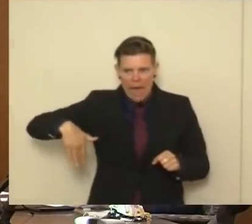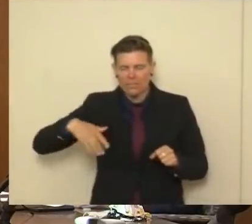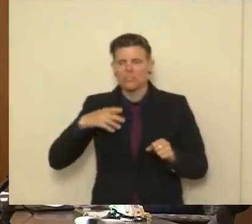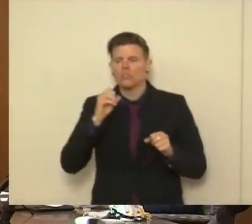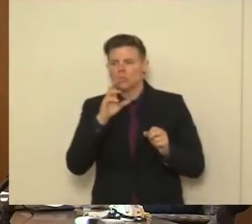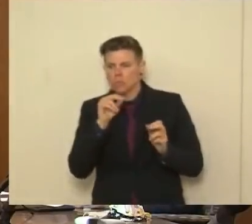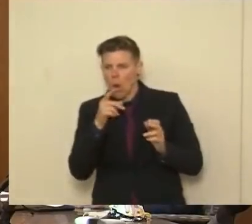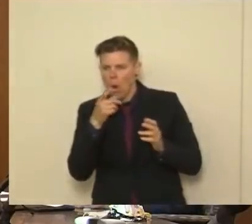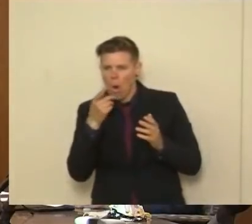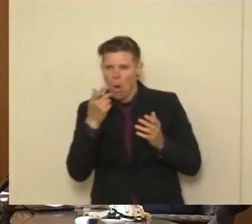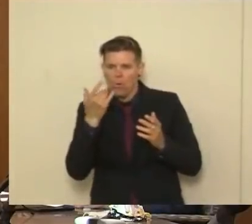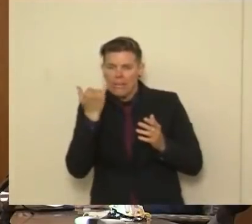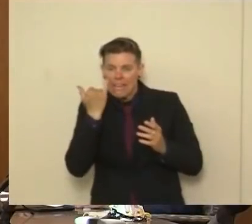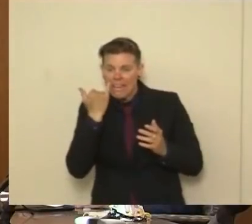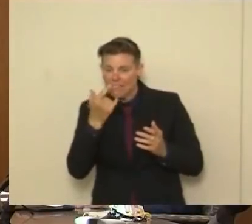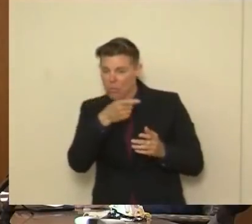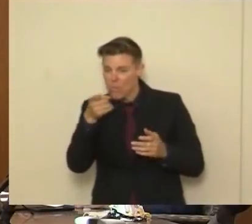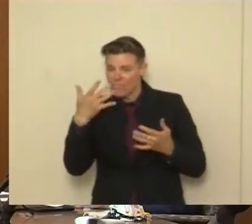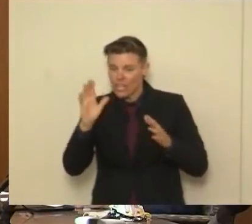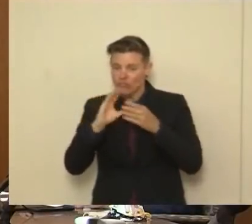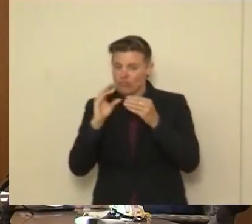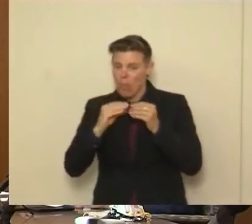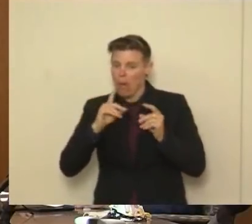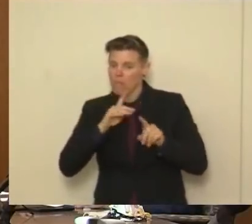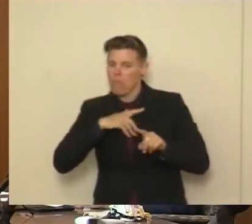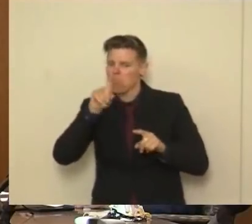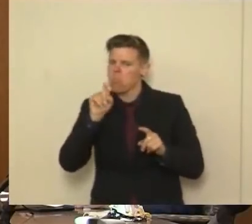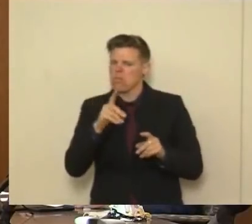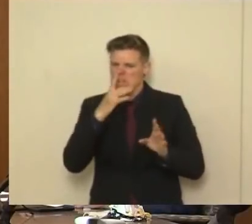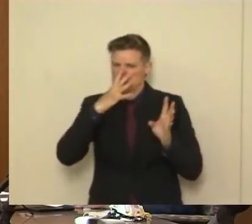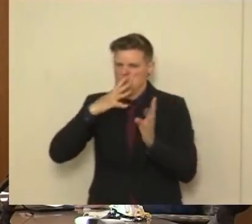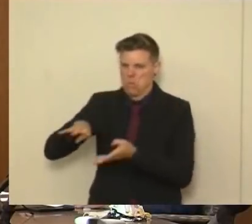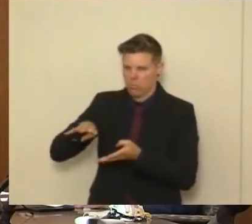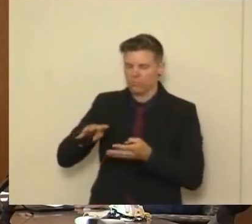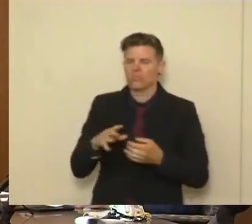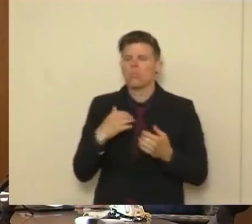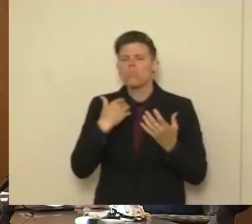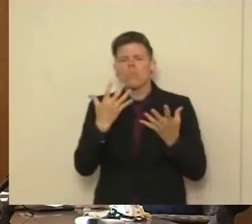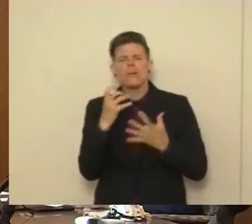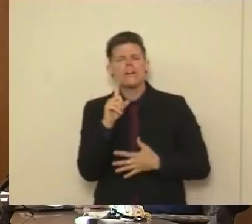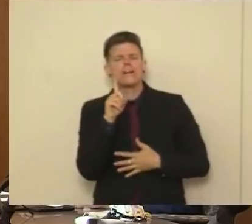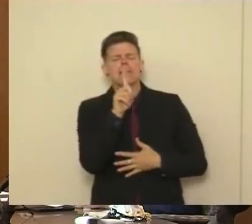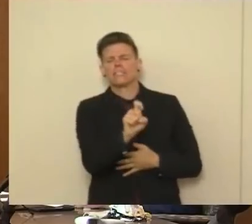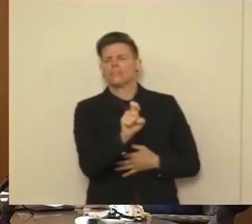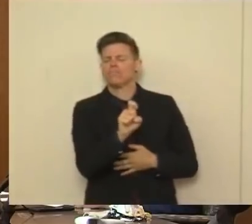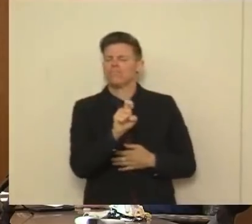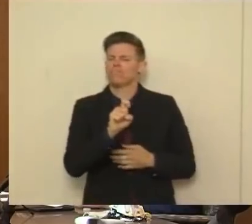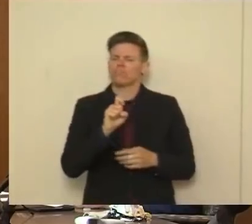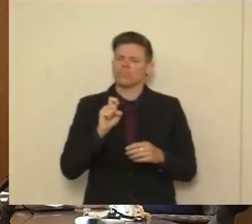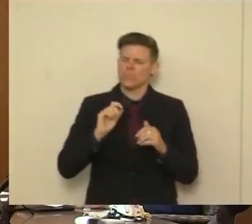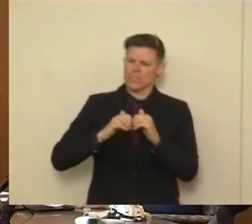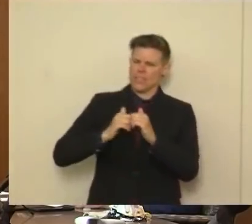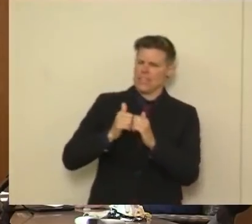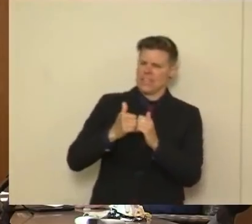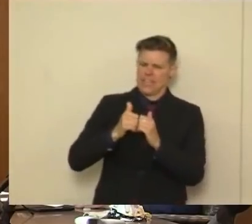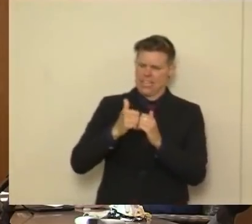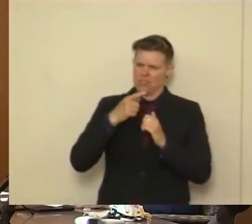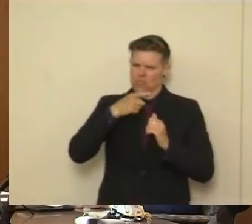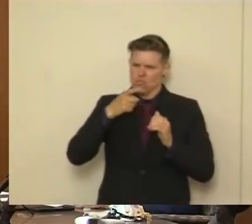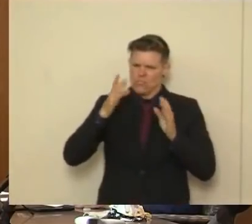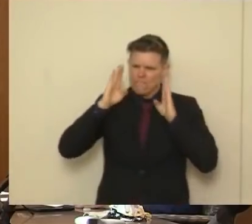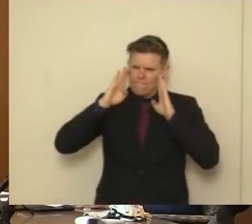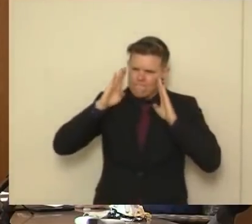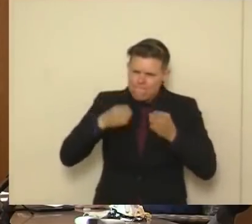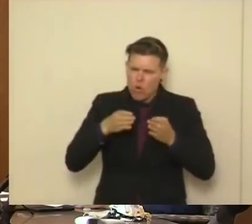them. One, I wanted to ask you about the ins and outs of enforcing that quarantine for people who travel